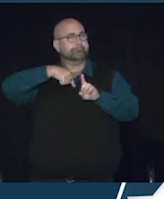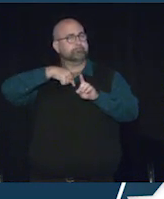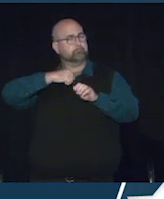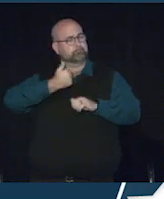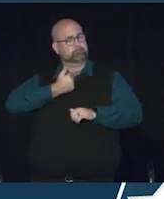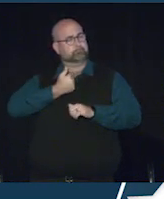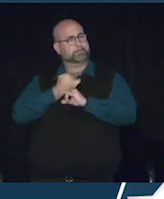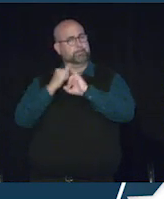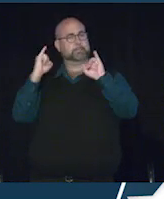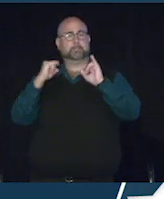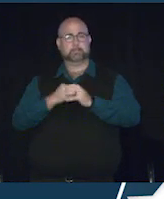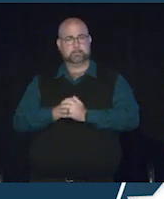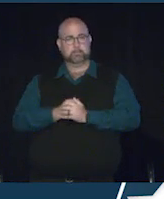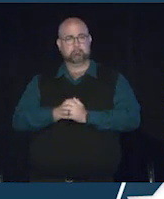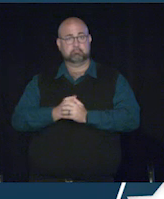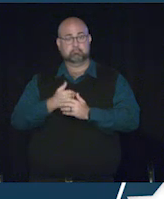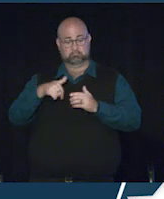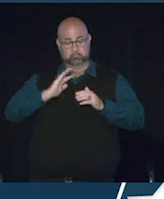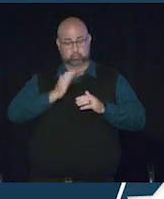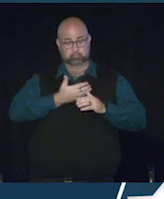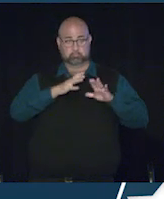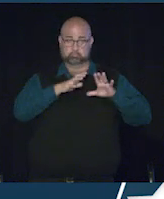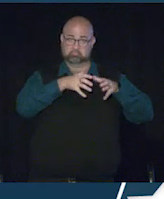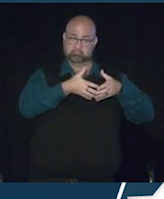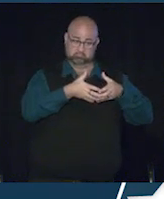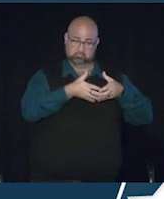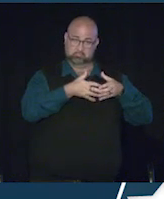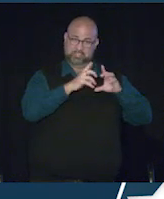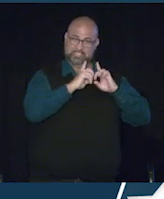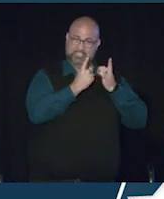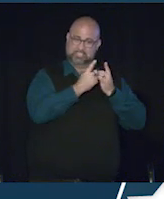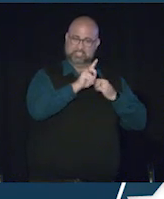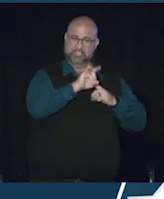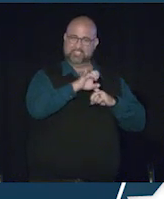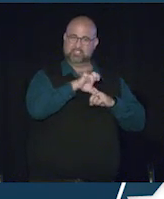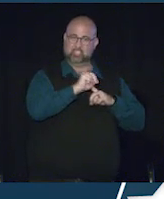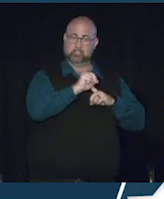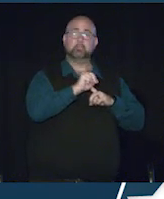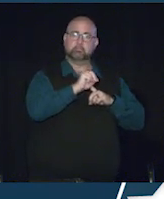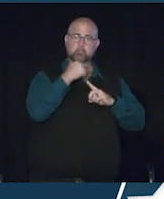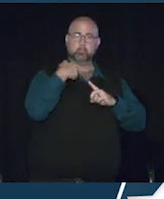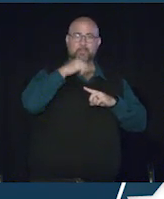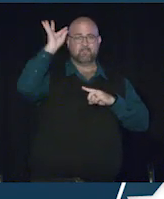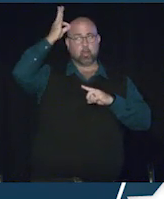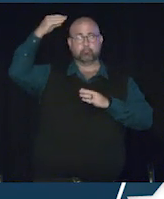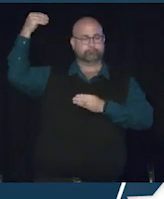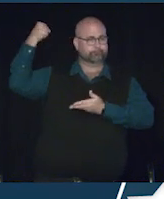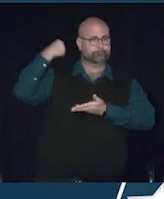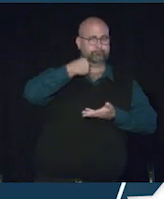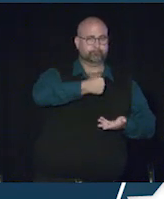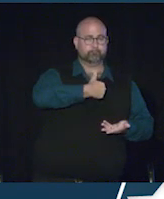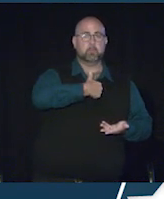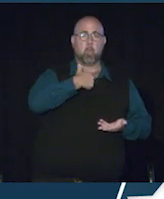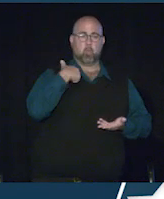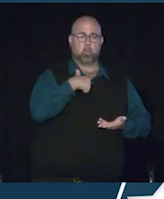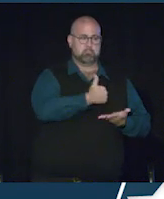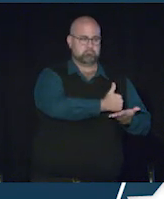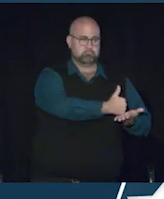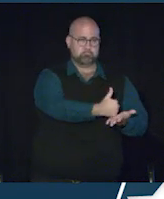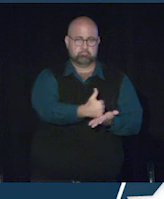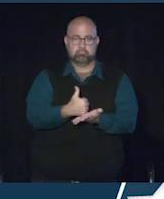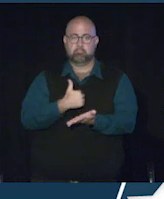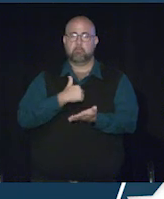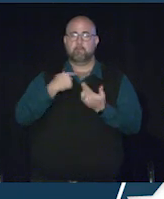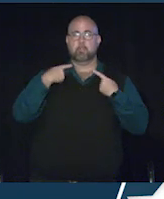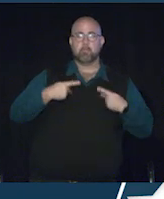self-sufficiency. As a division, we are a federally state program that helps eligible individuals with physical or